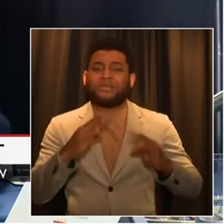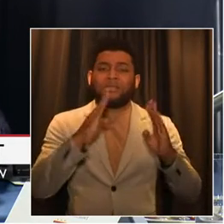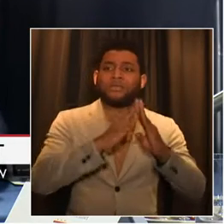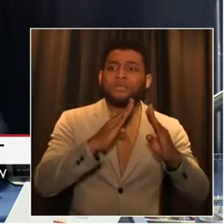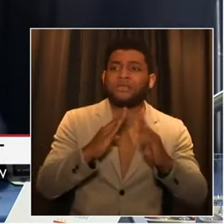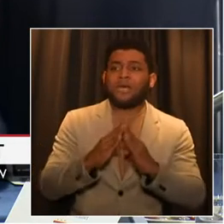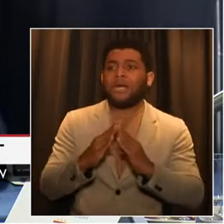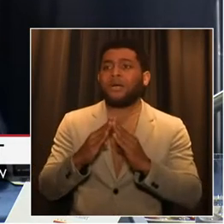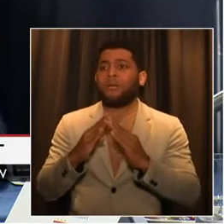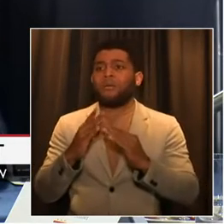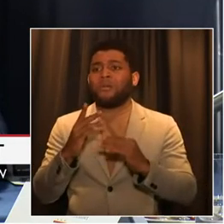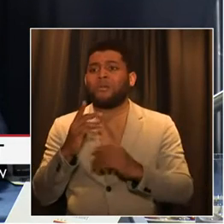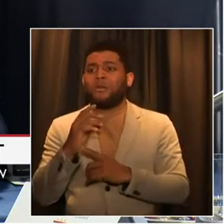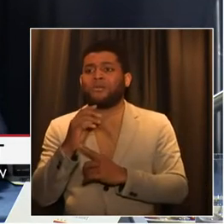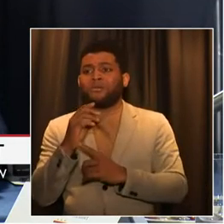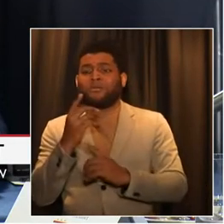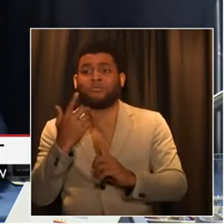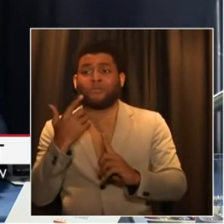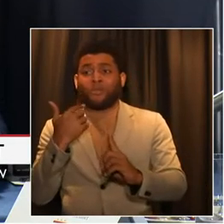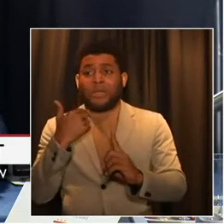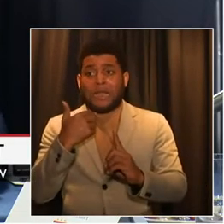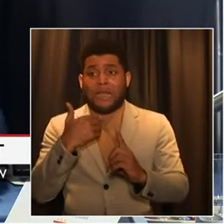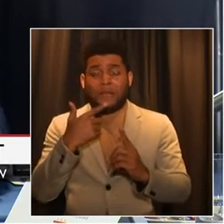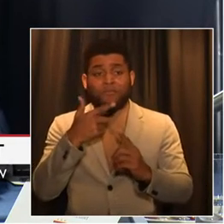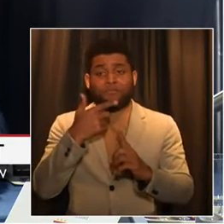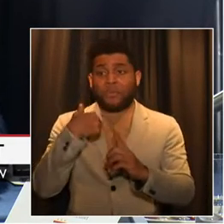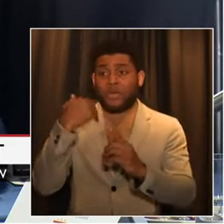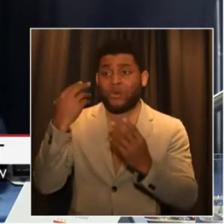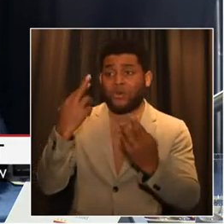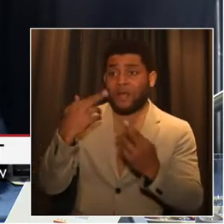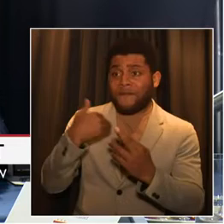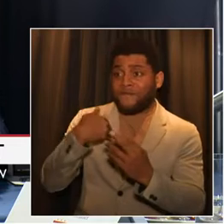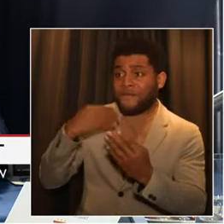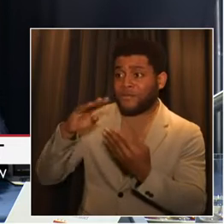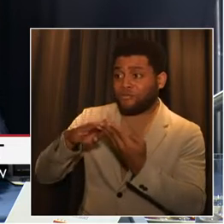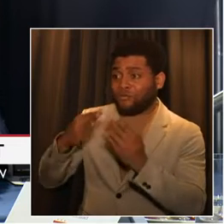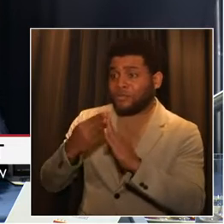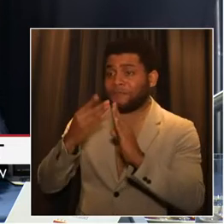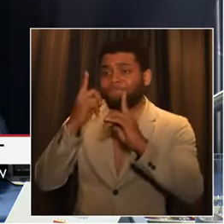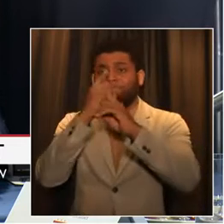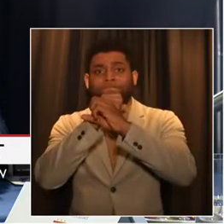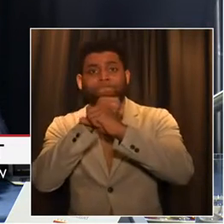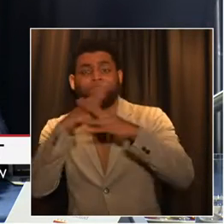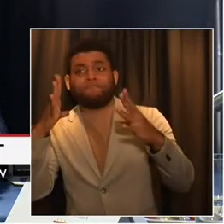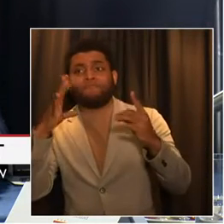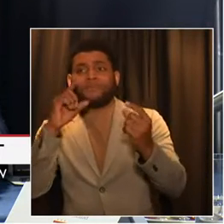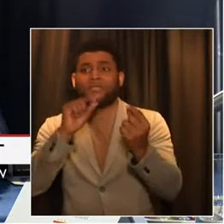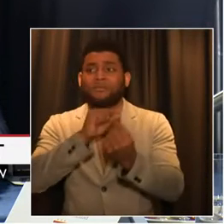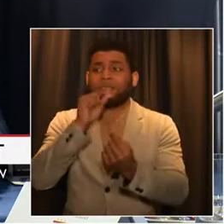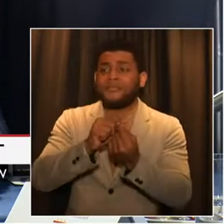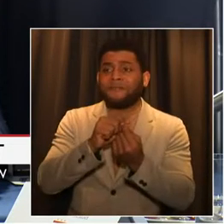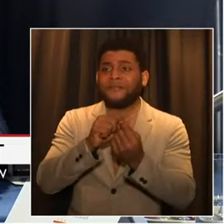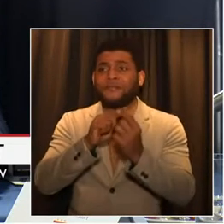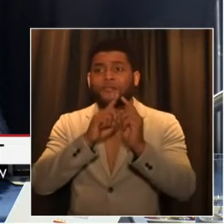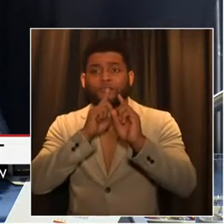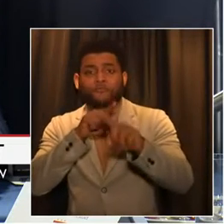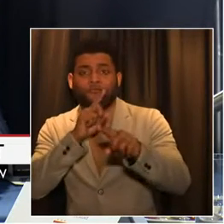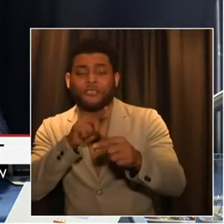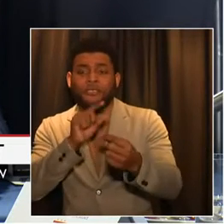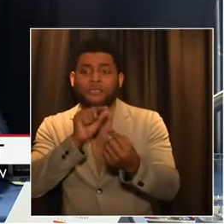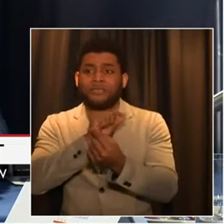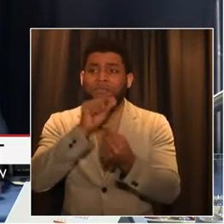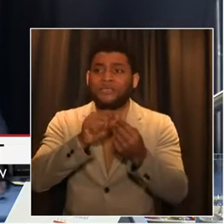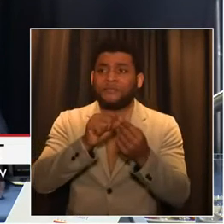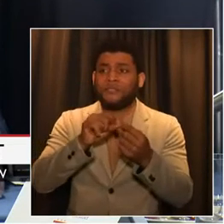that has the vision of the city, specific directives, specific metrics that we're going to measure it by, and the right authority to make these